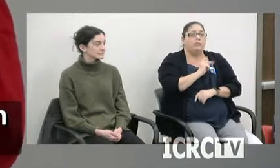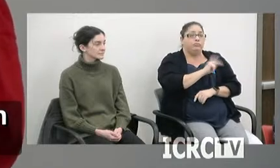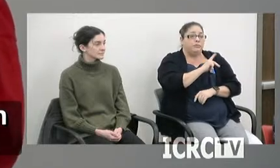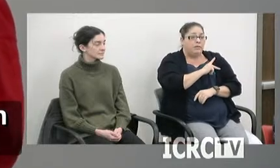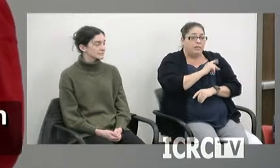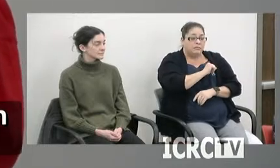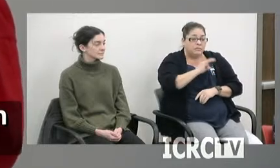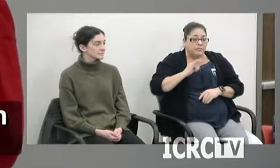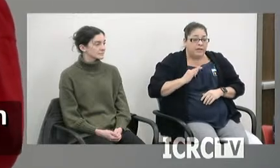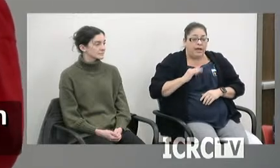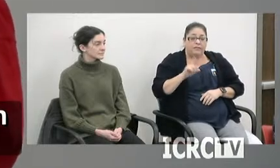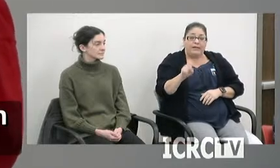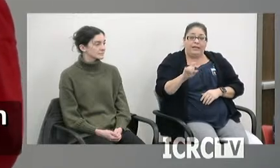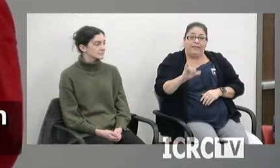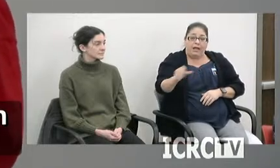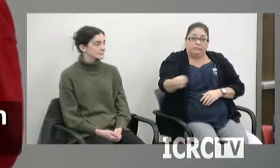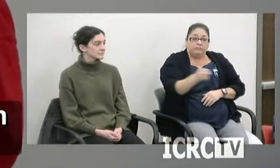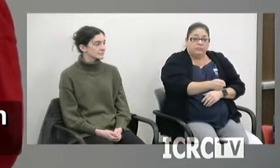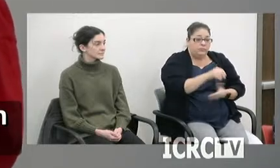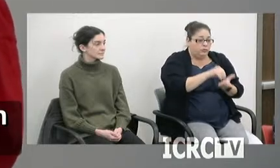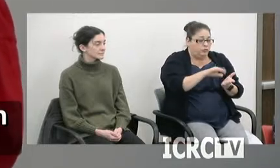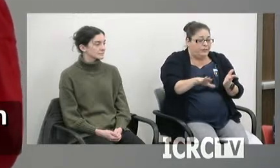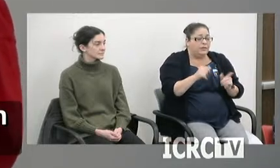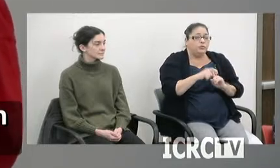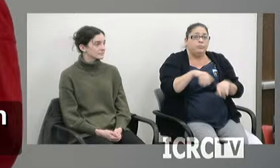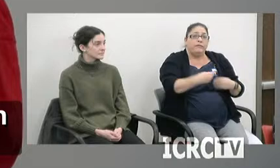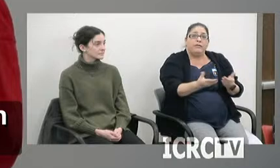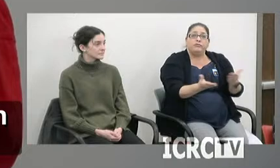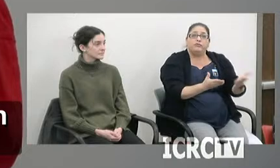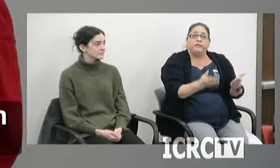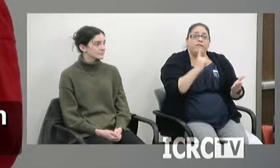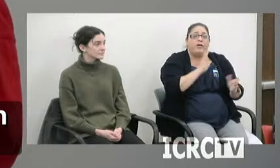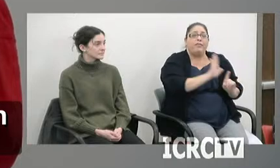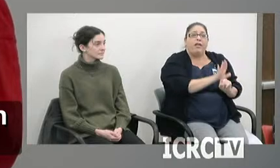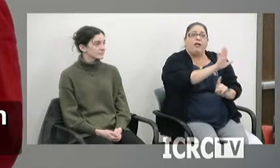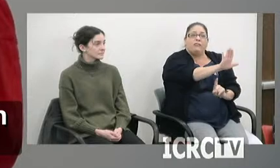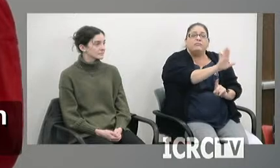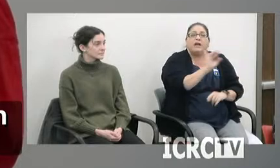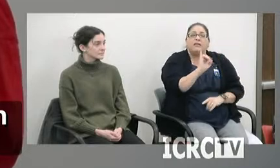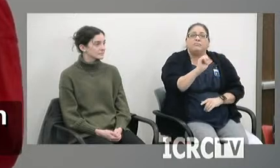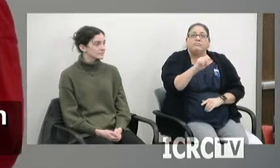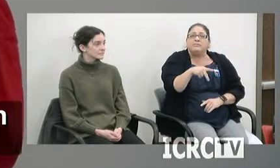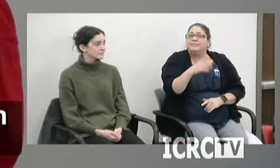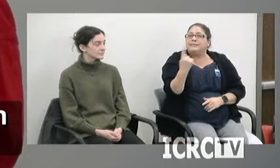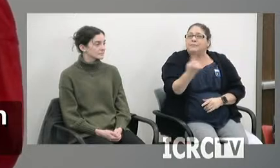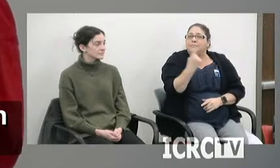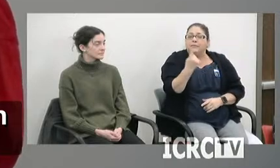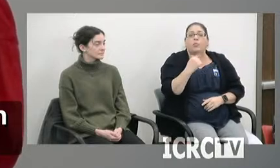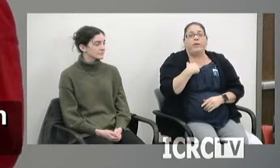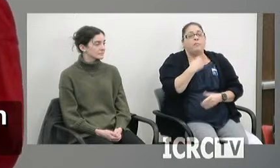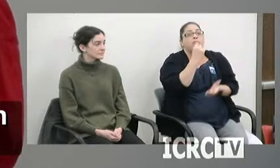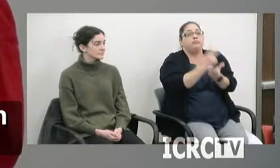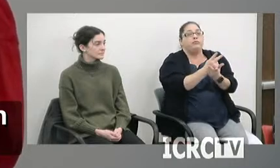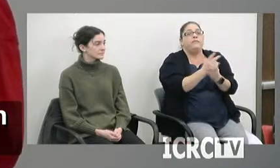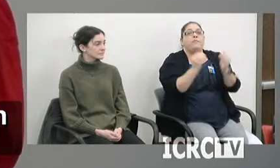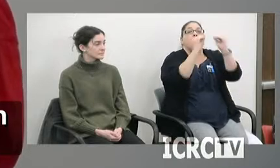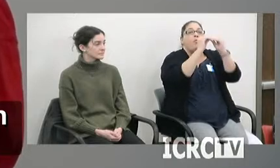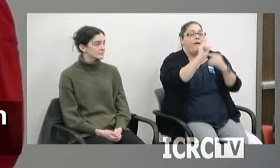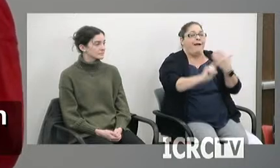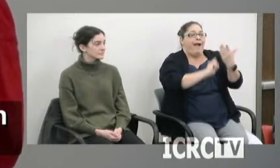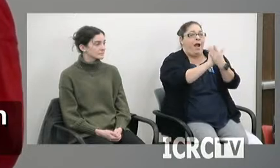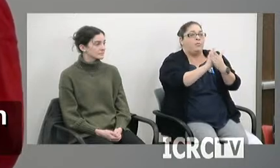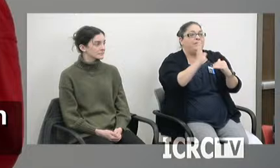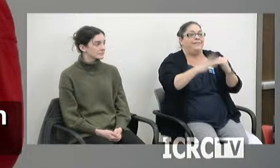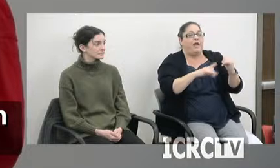typically, because we need that student right away to be served per their individual education plan, we approve more hours than we need so that we can